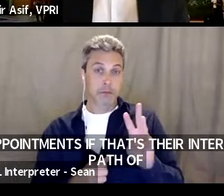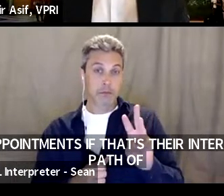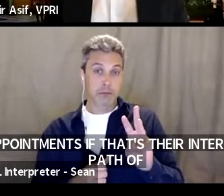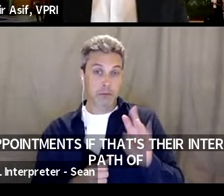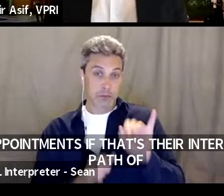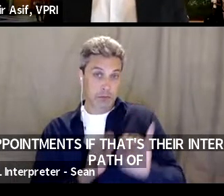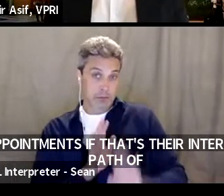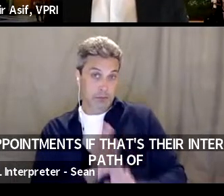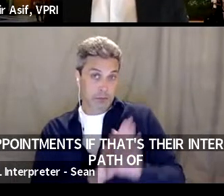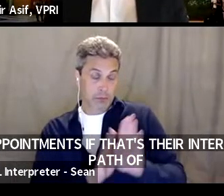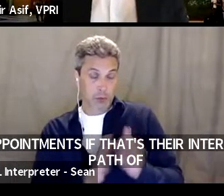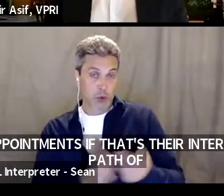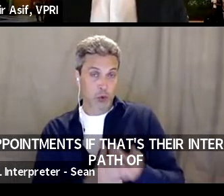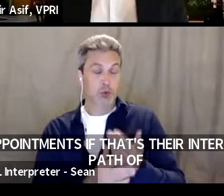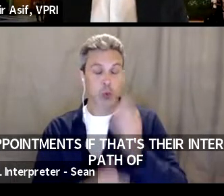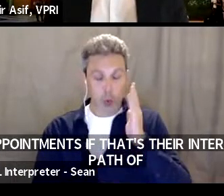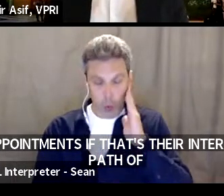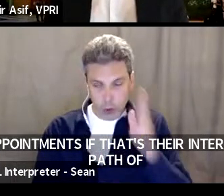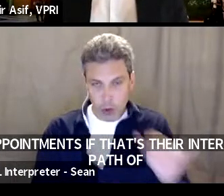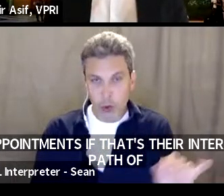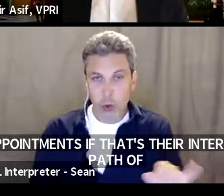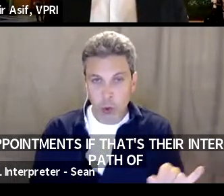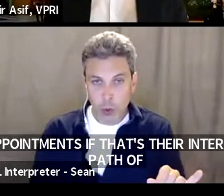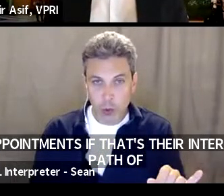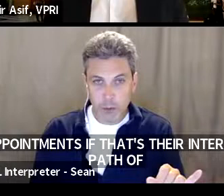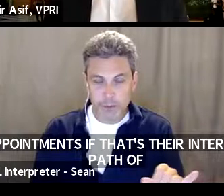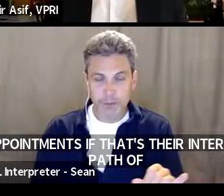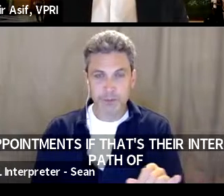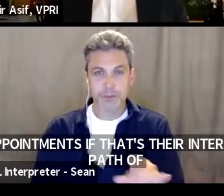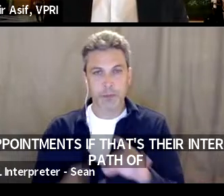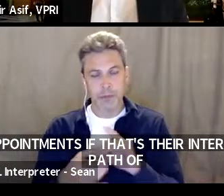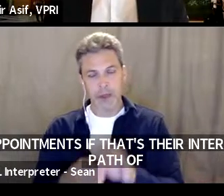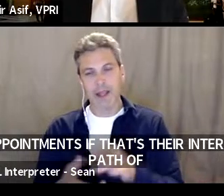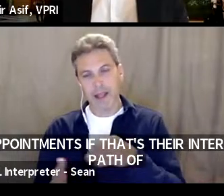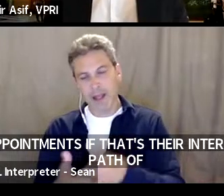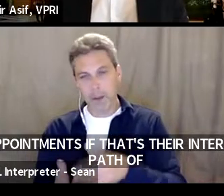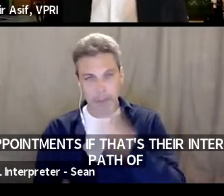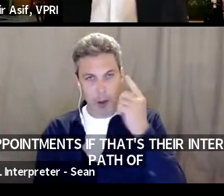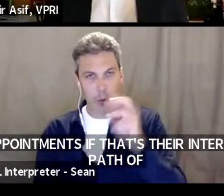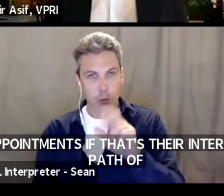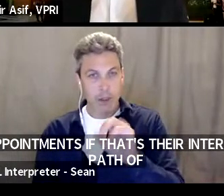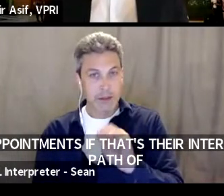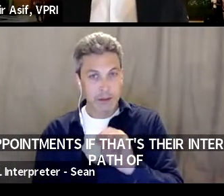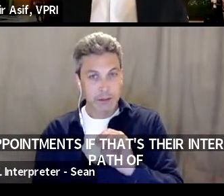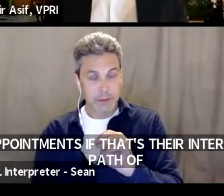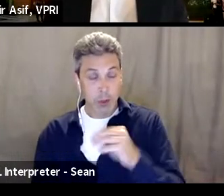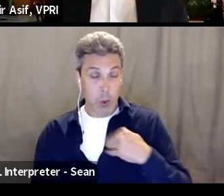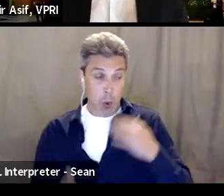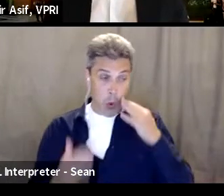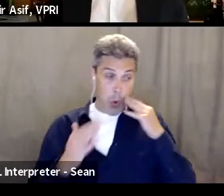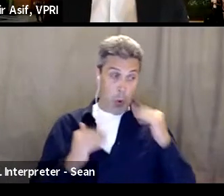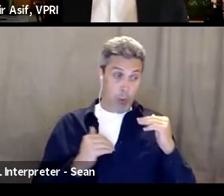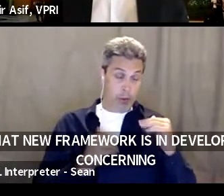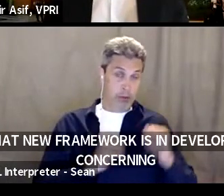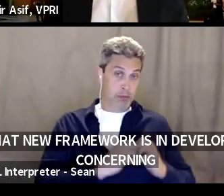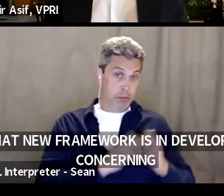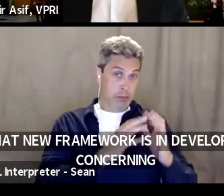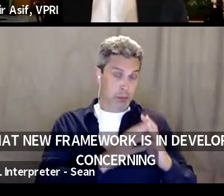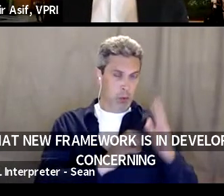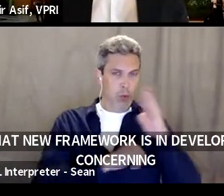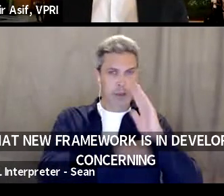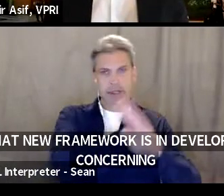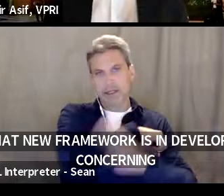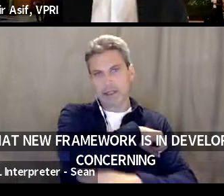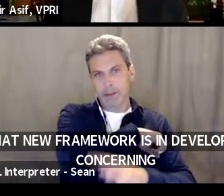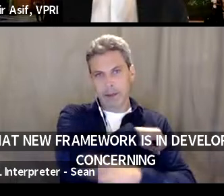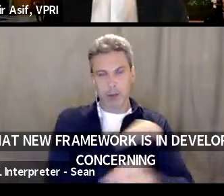development as well, concerning anti-Black racism, hopefully to come out in September. But as I've indicated, there'll be a